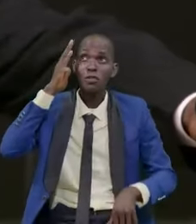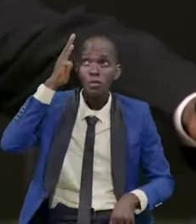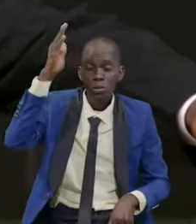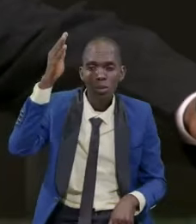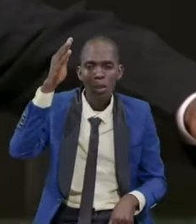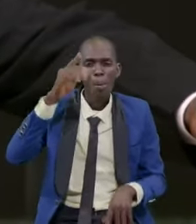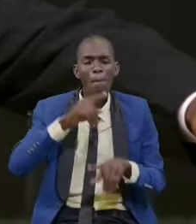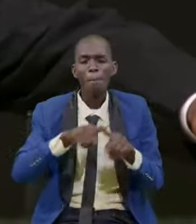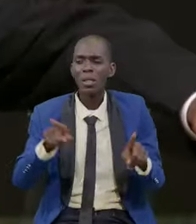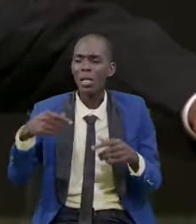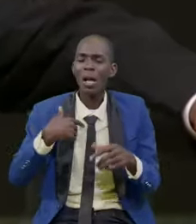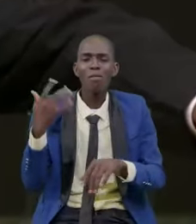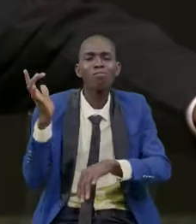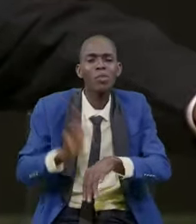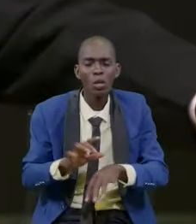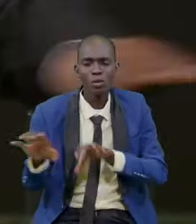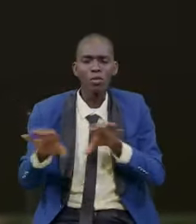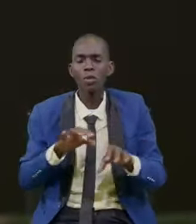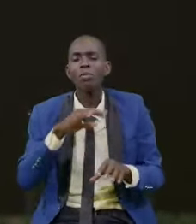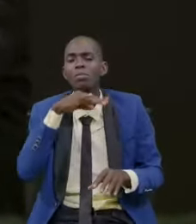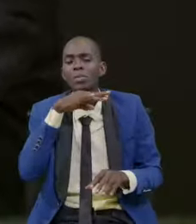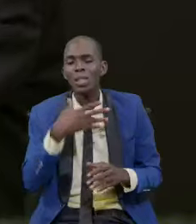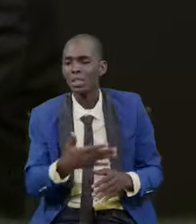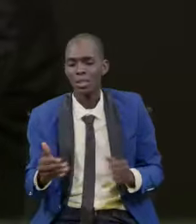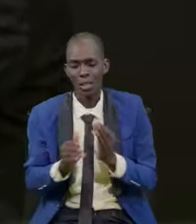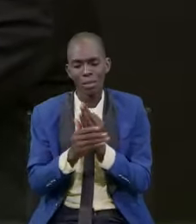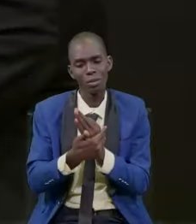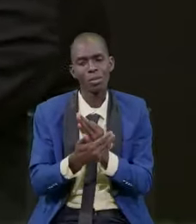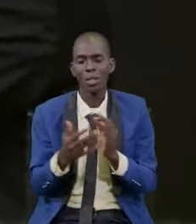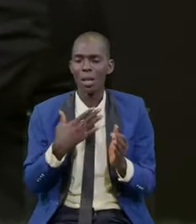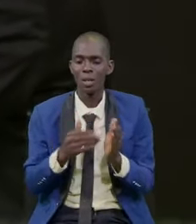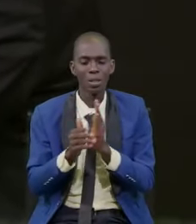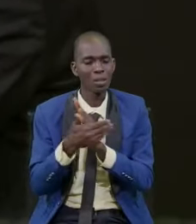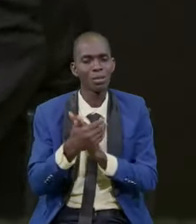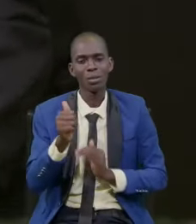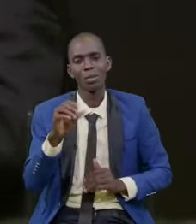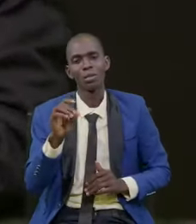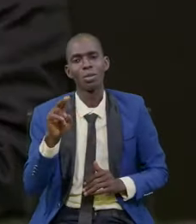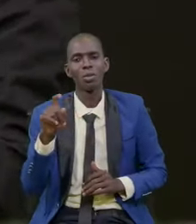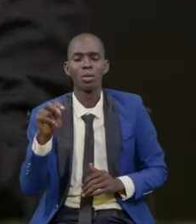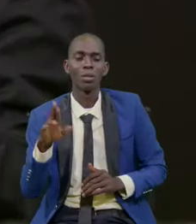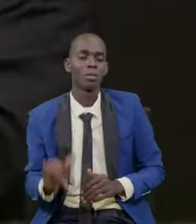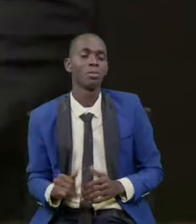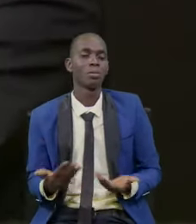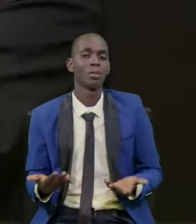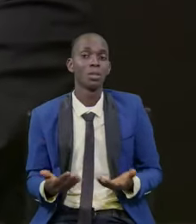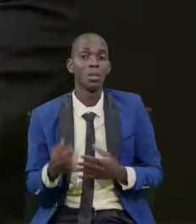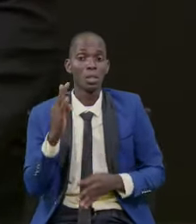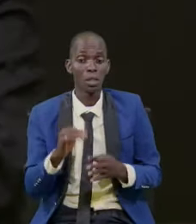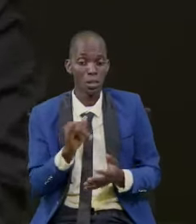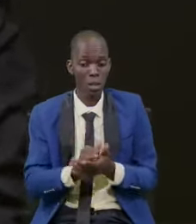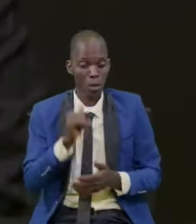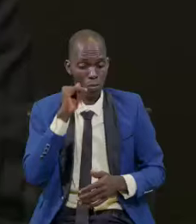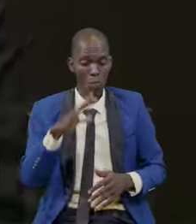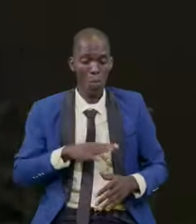adultery is adultery. Fornication is fornication. And if that lady that gives birth to a